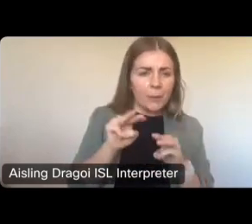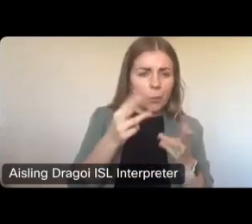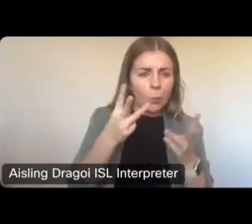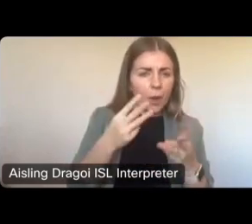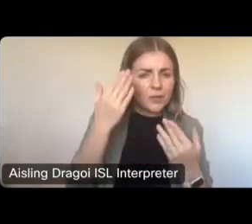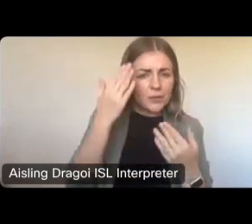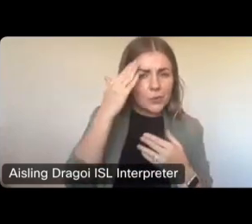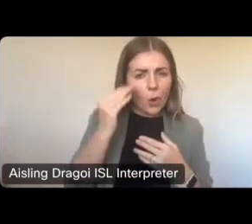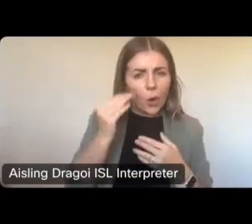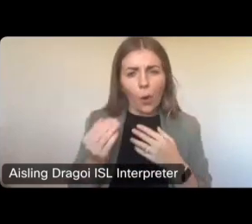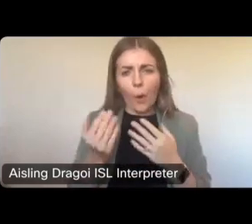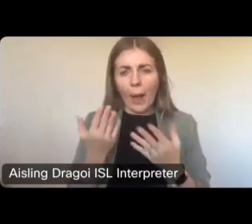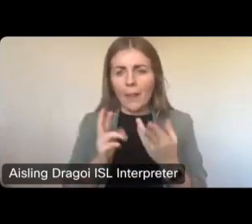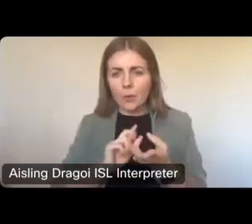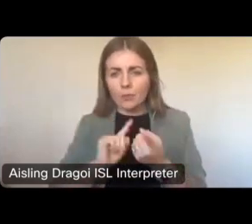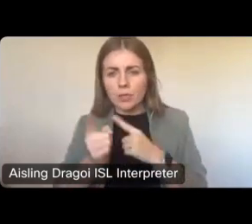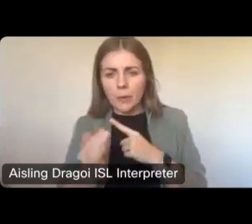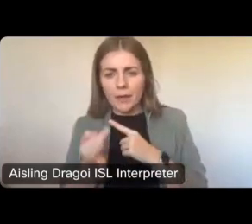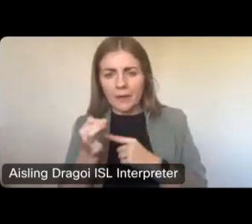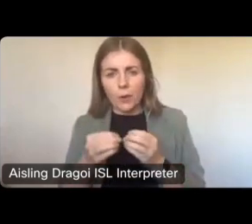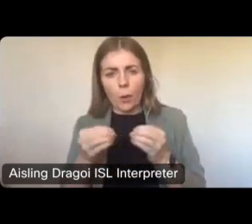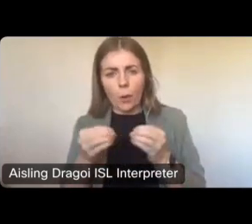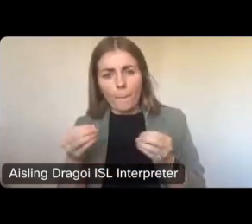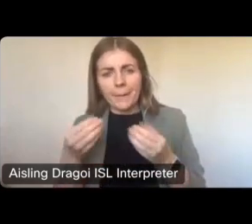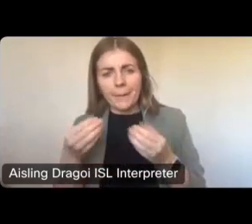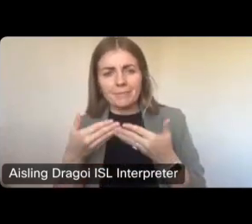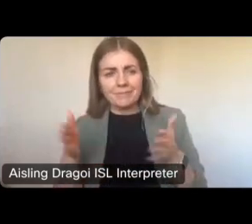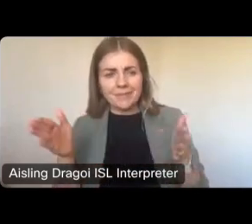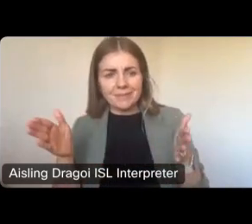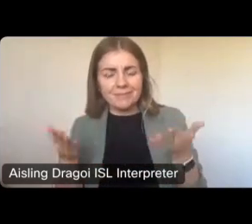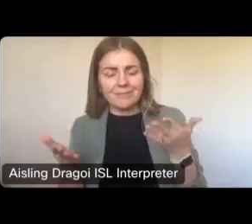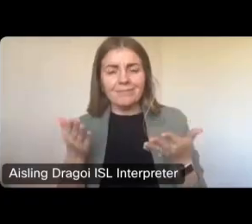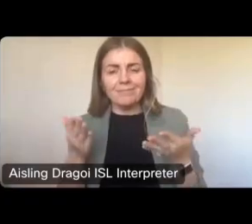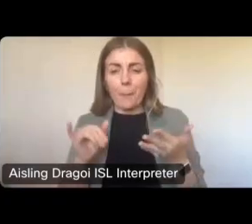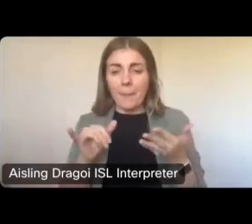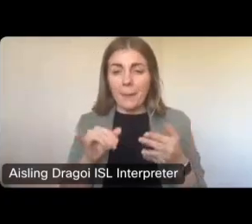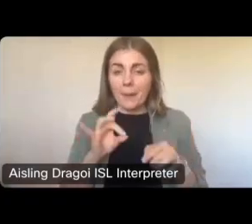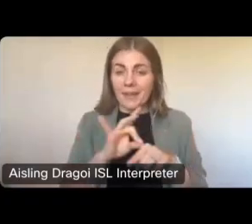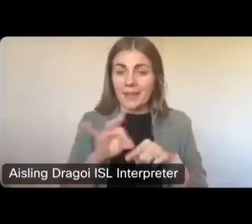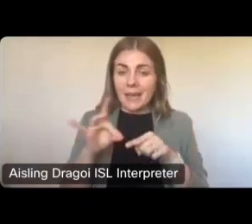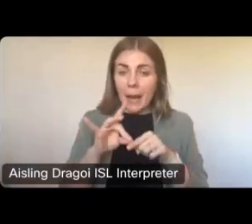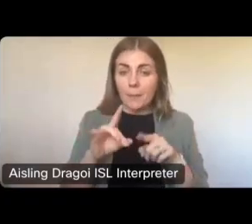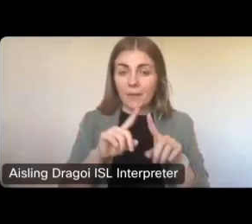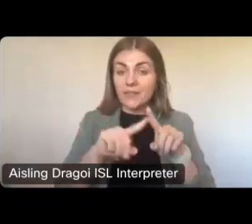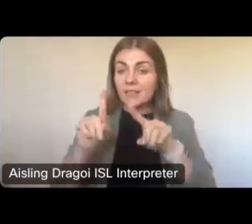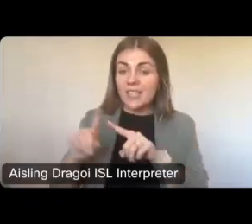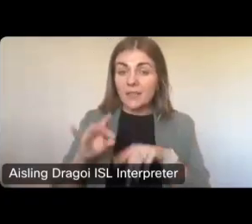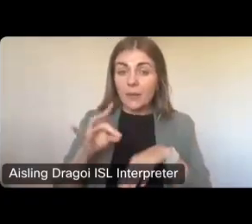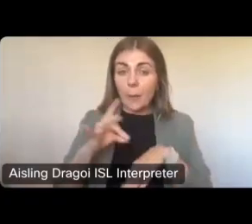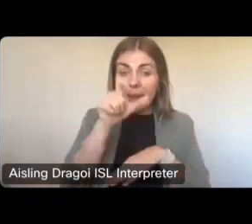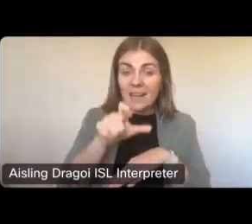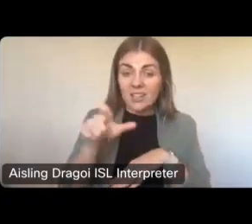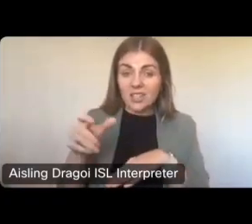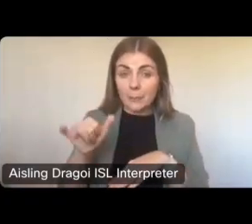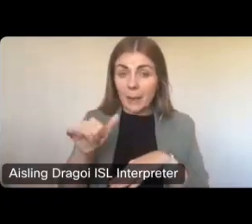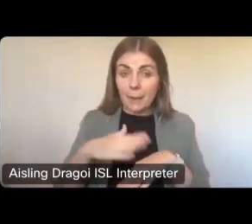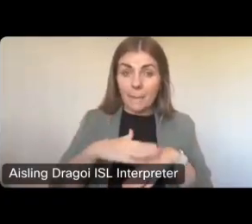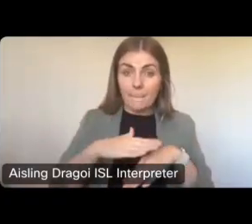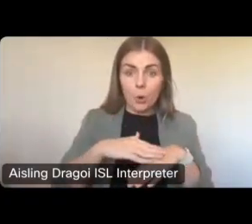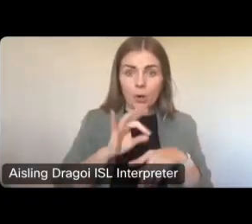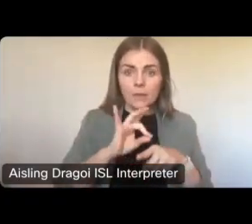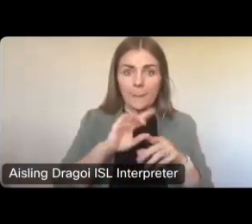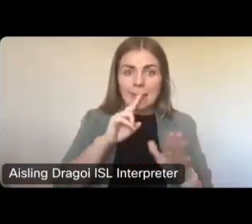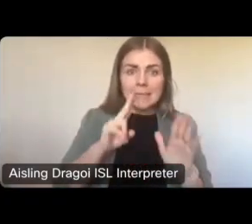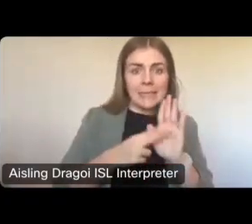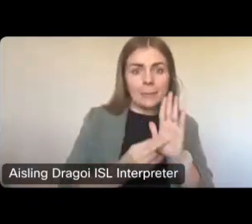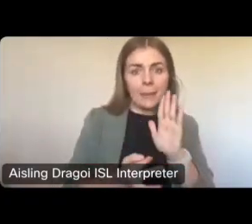and transparent. And maybe with this cohort of patients, there might be additional stigma that they might respond in a certain way if we are